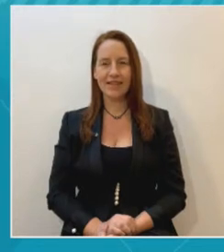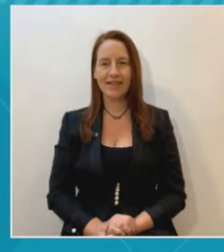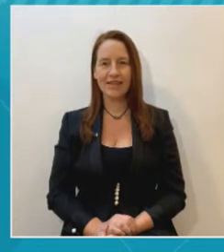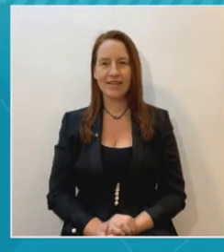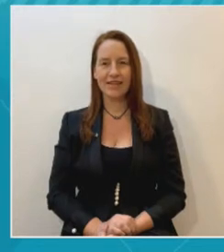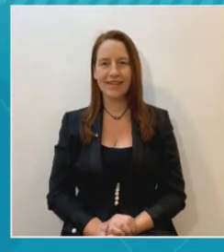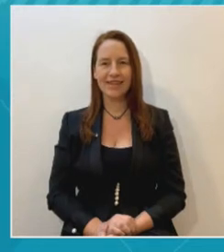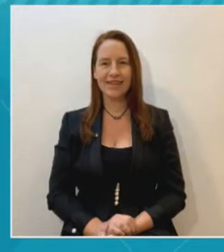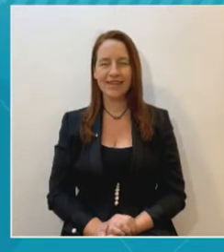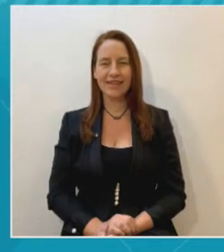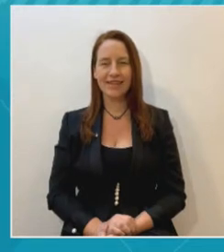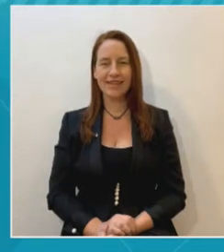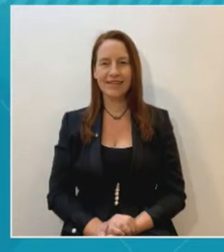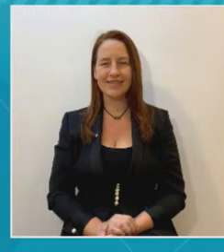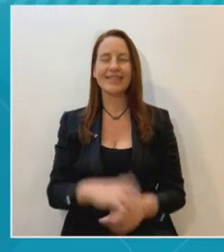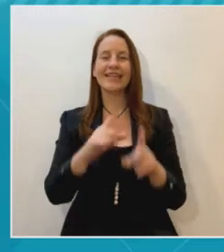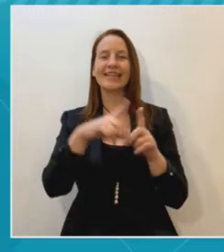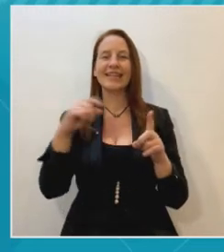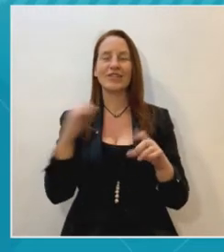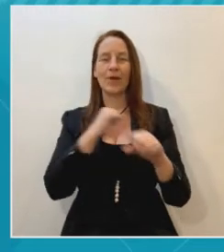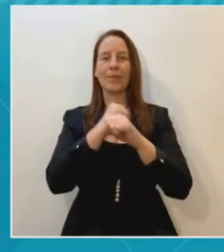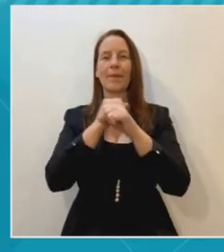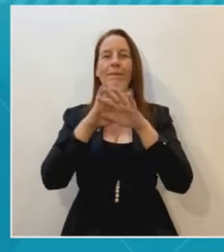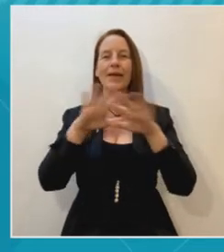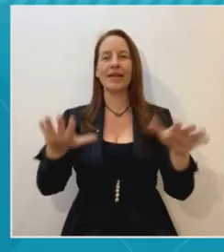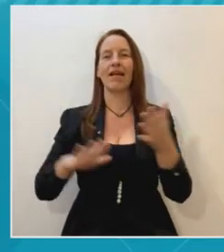Digital Media, Culture and Society.